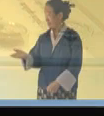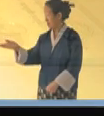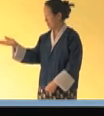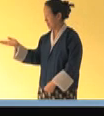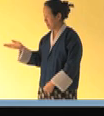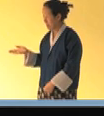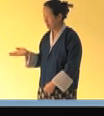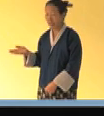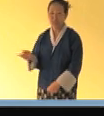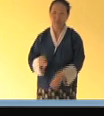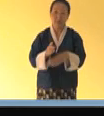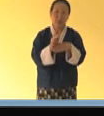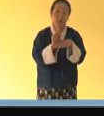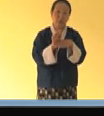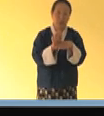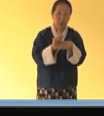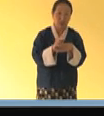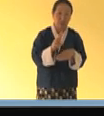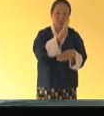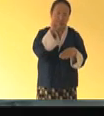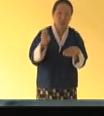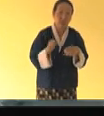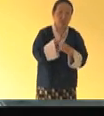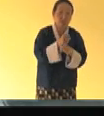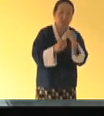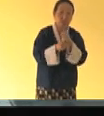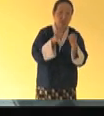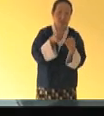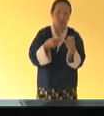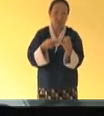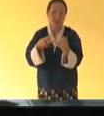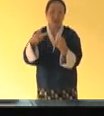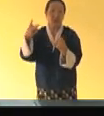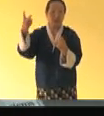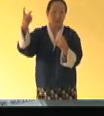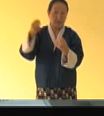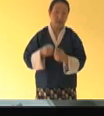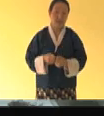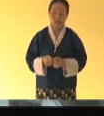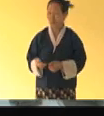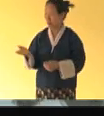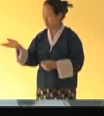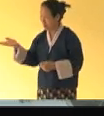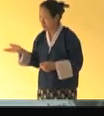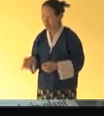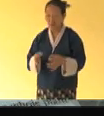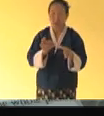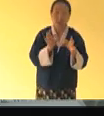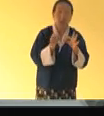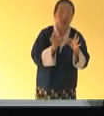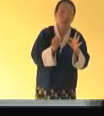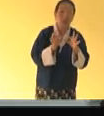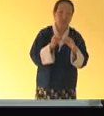Here is the corner for incense. Here we have displayed some of the common plant parts that are used to